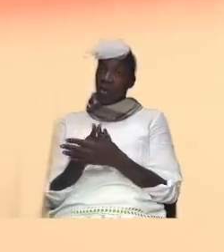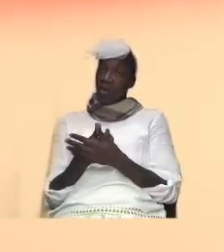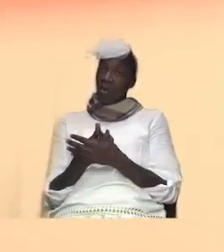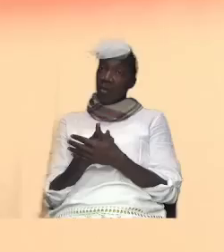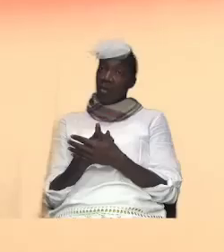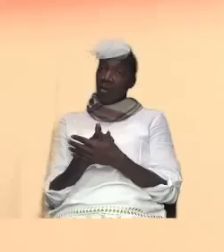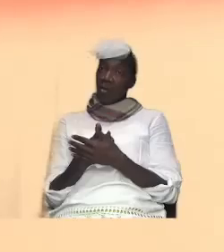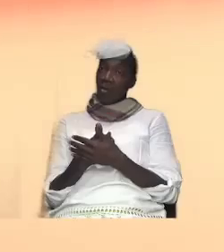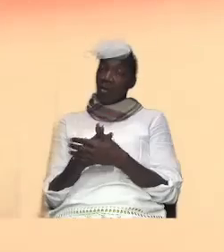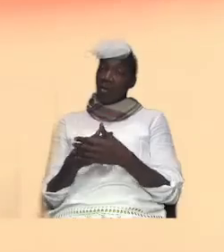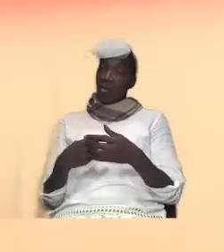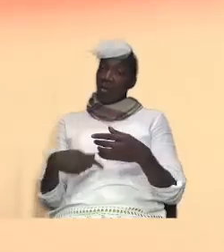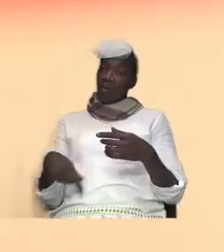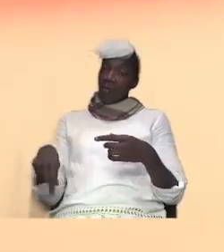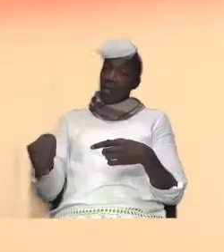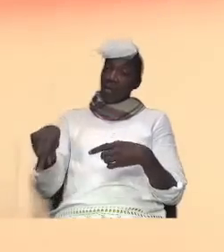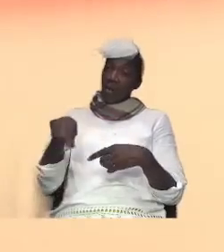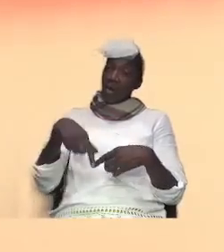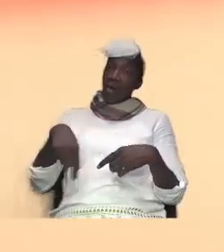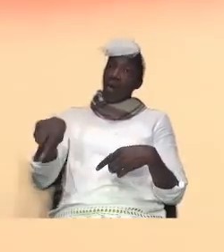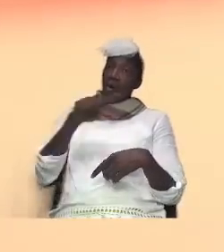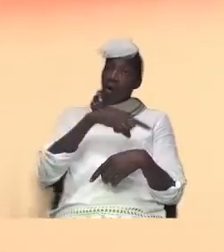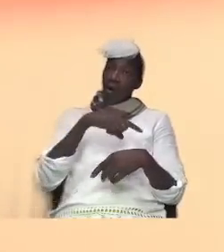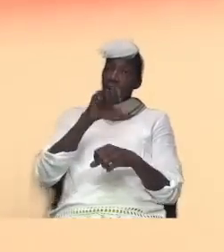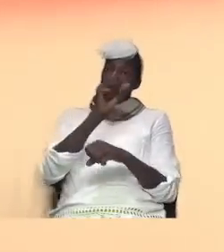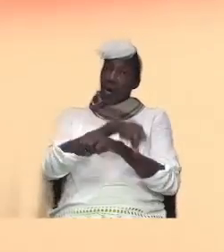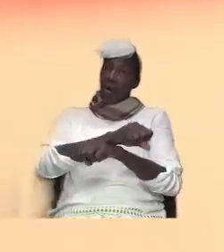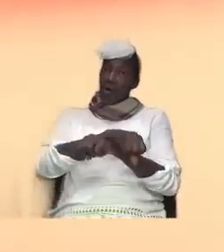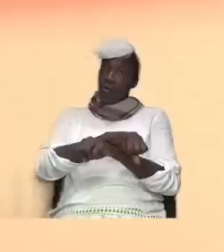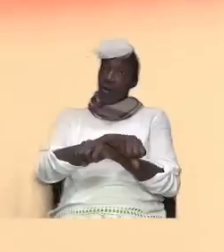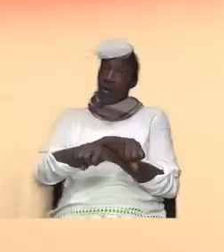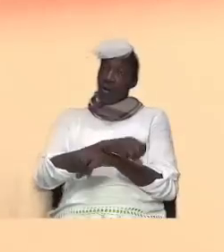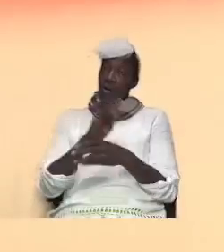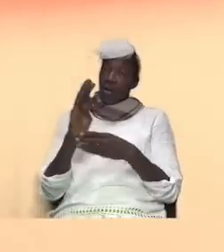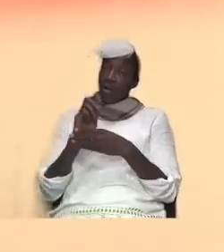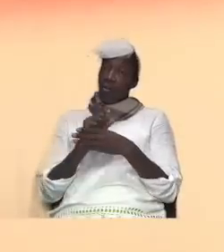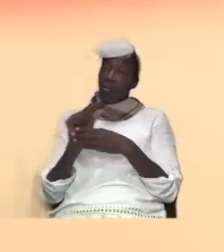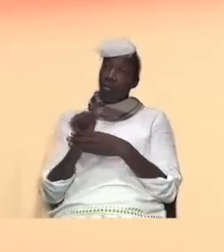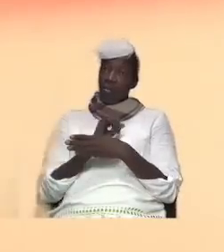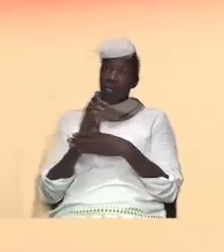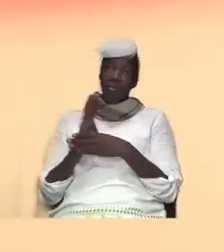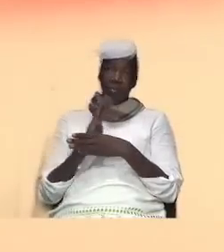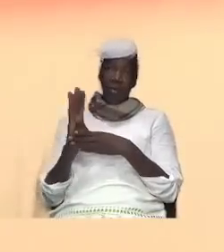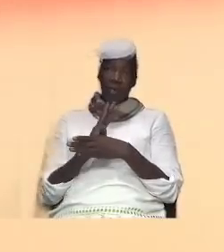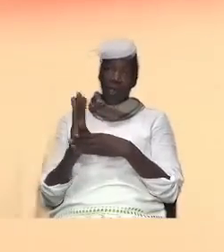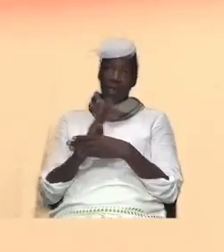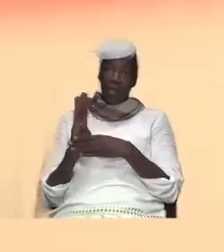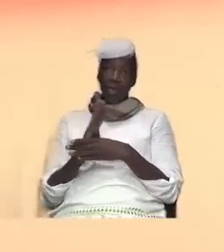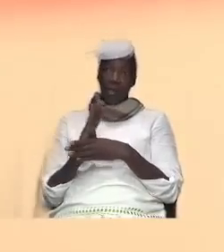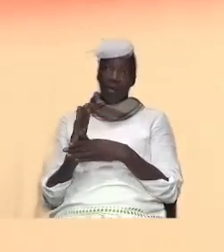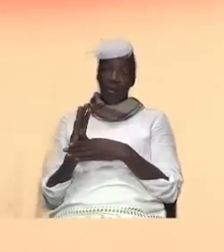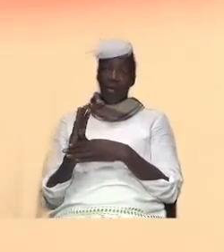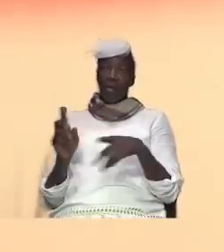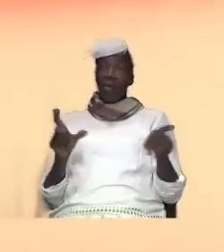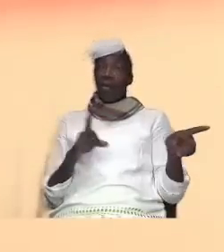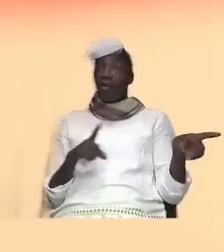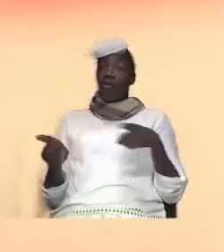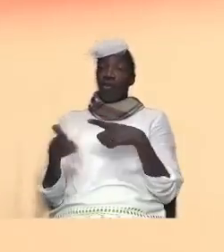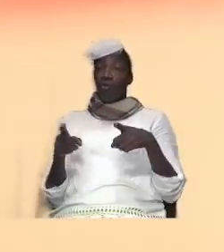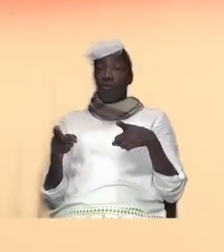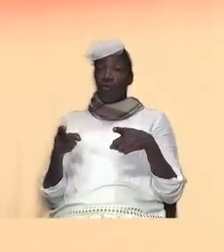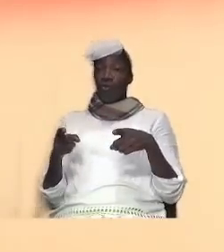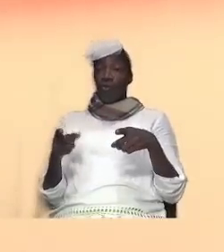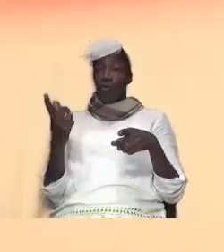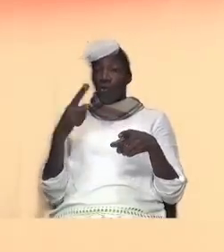are our vocational things. This is the job where you work. This is the business that you have. He said, do it like you're doing it for the